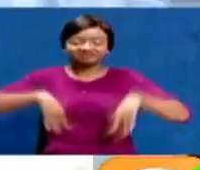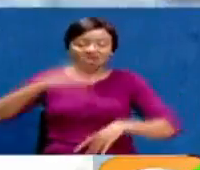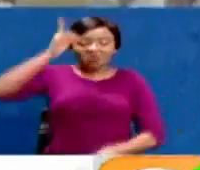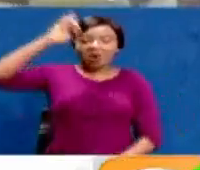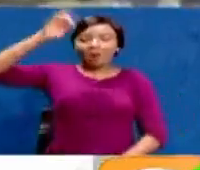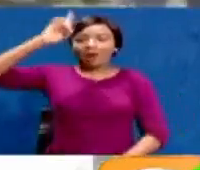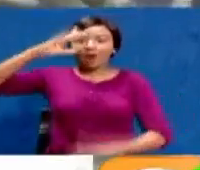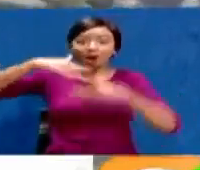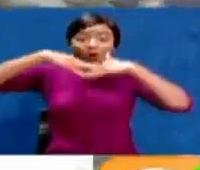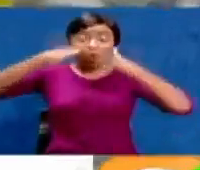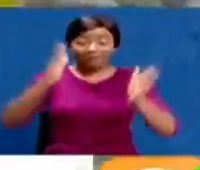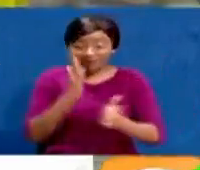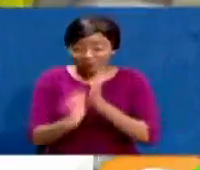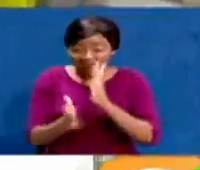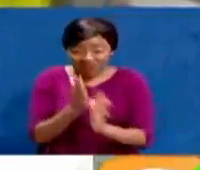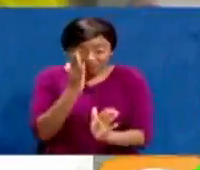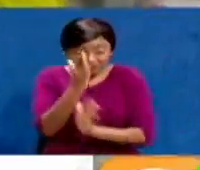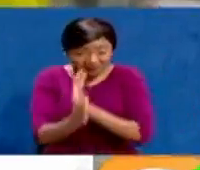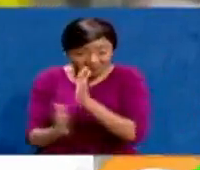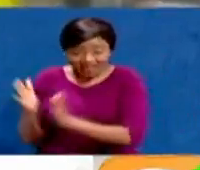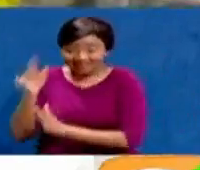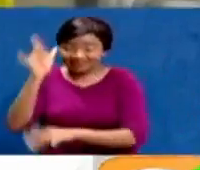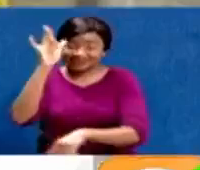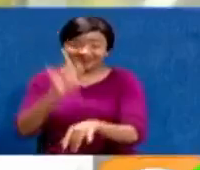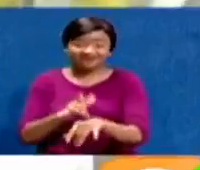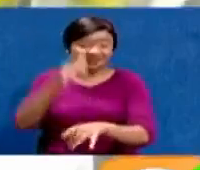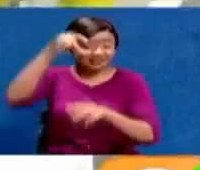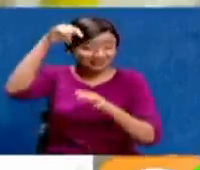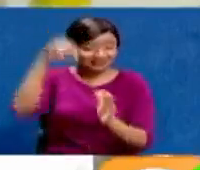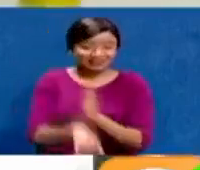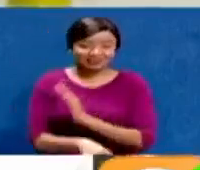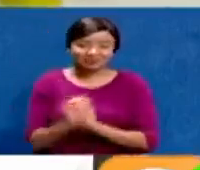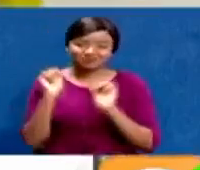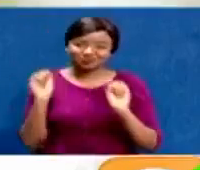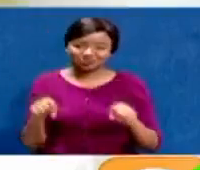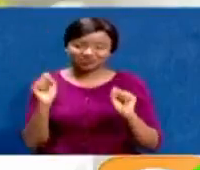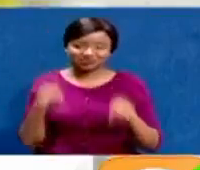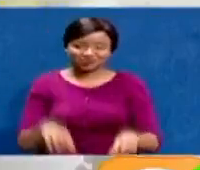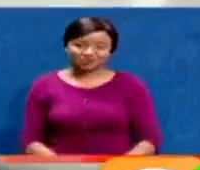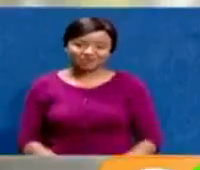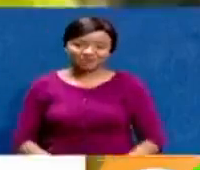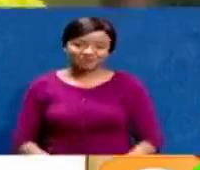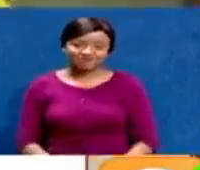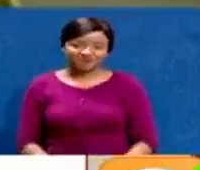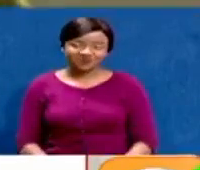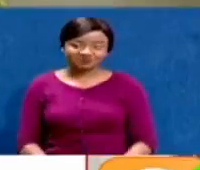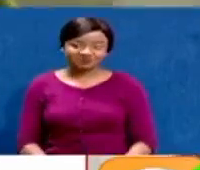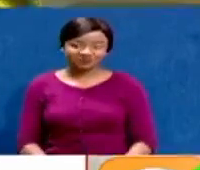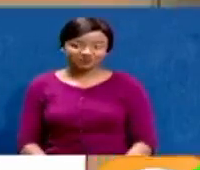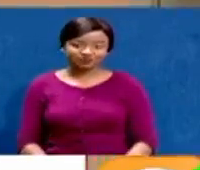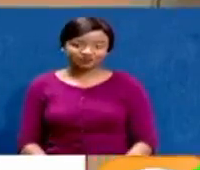without a plan could be a matter of life and death. Asha Mwilu, Citizen TV, Nairobi.